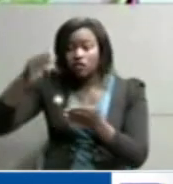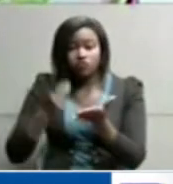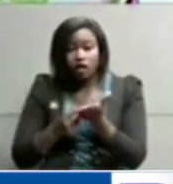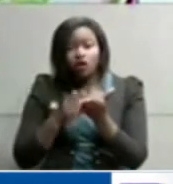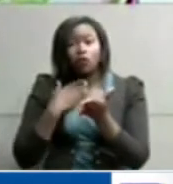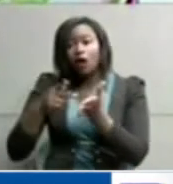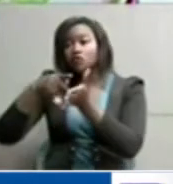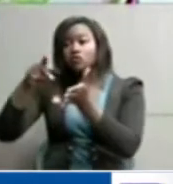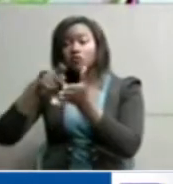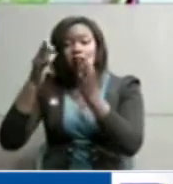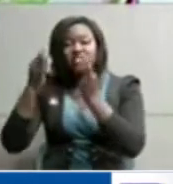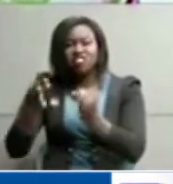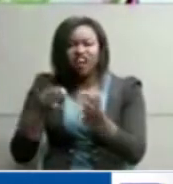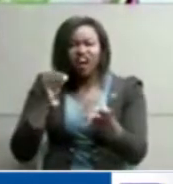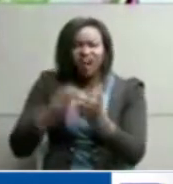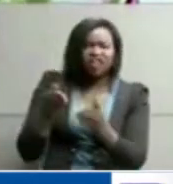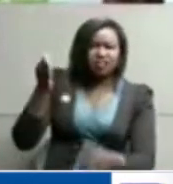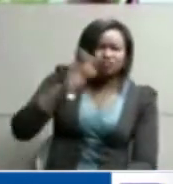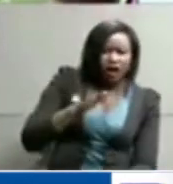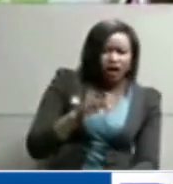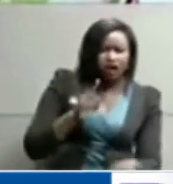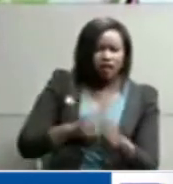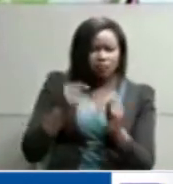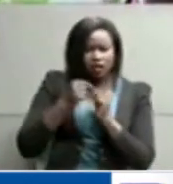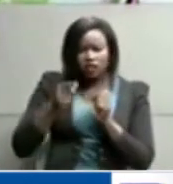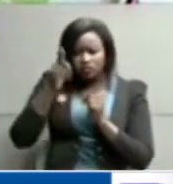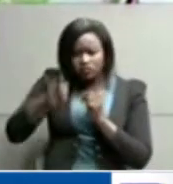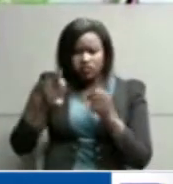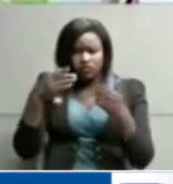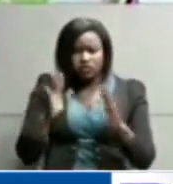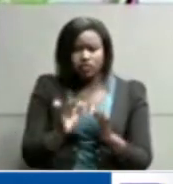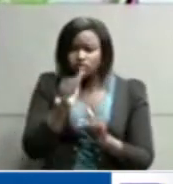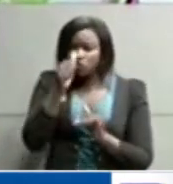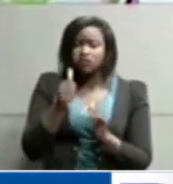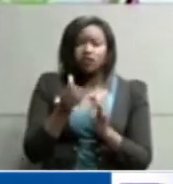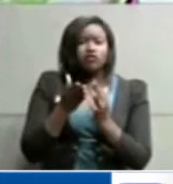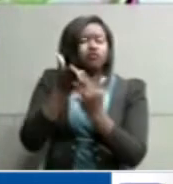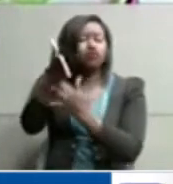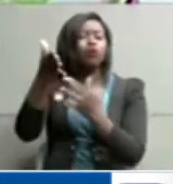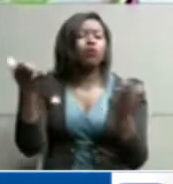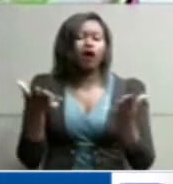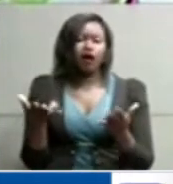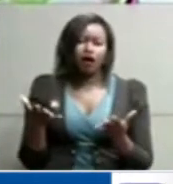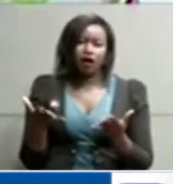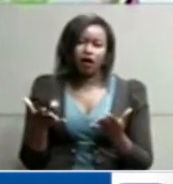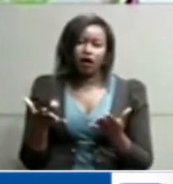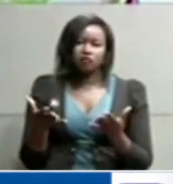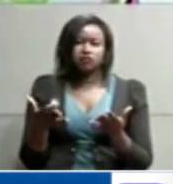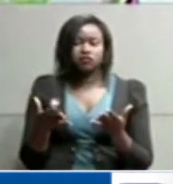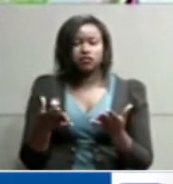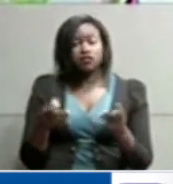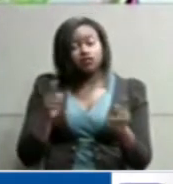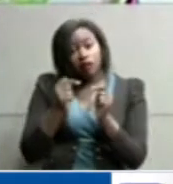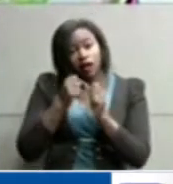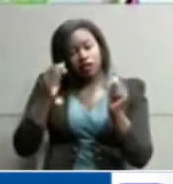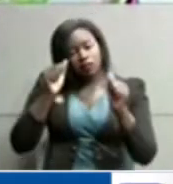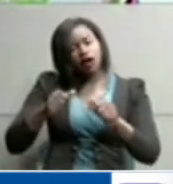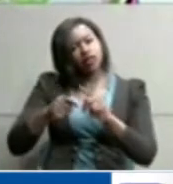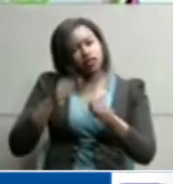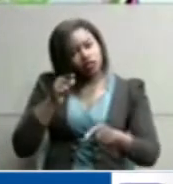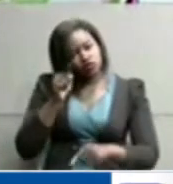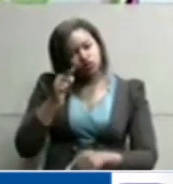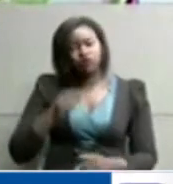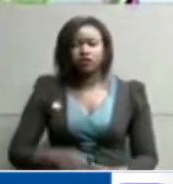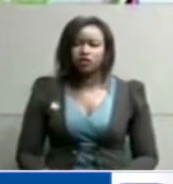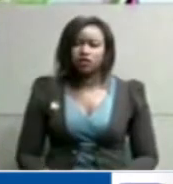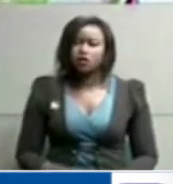are. You cannot come in the middle of the fighting. The fight, where would you pass? You will be killed. And we cannot